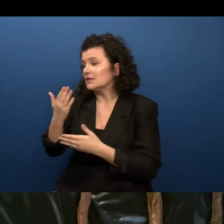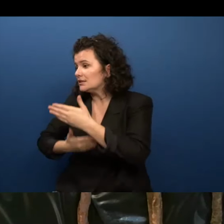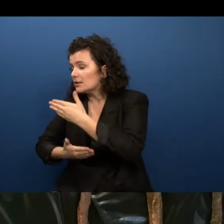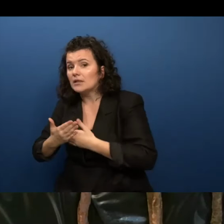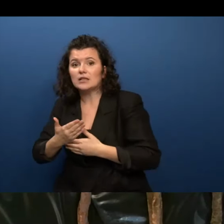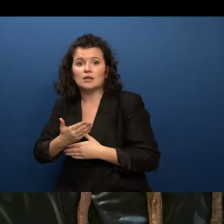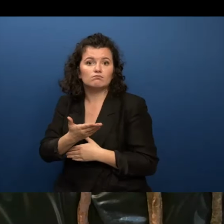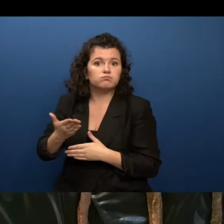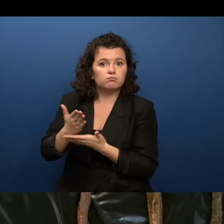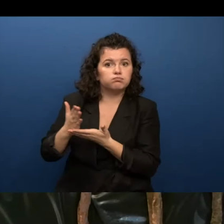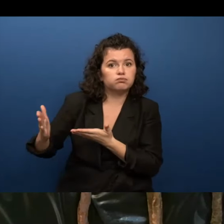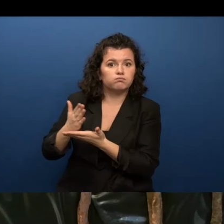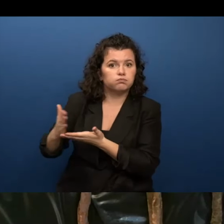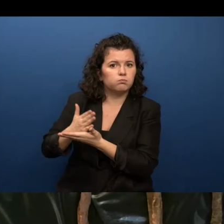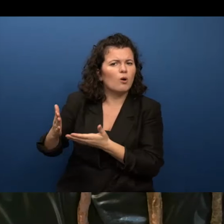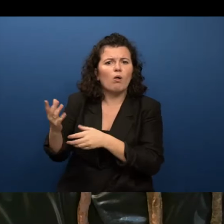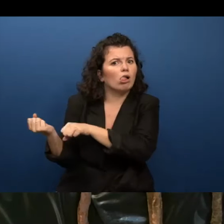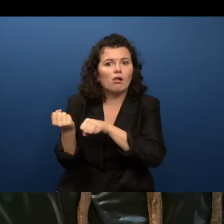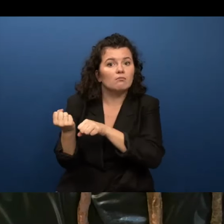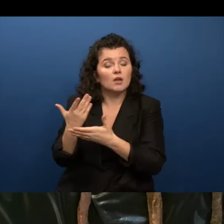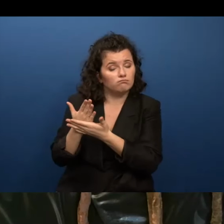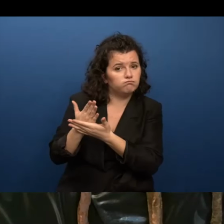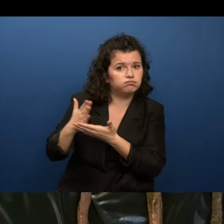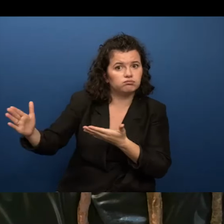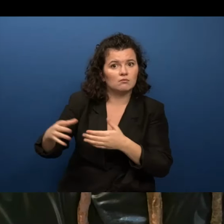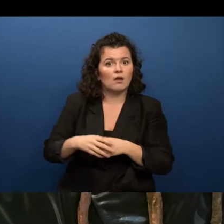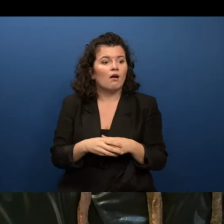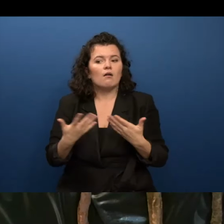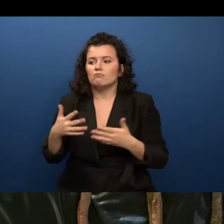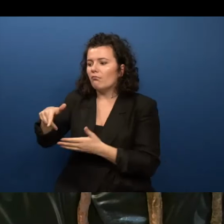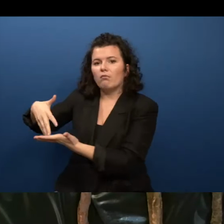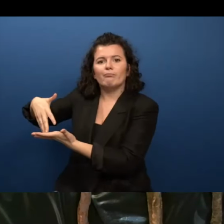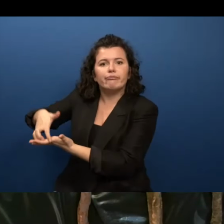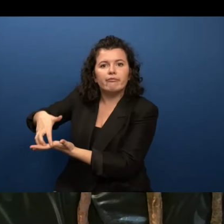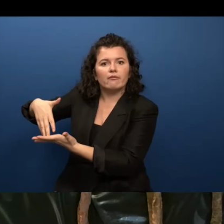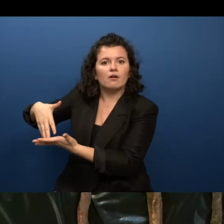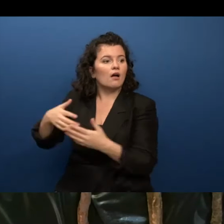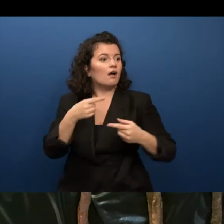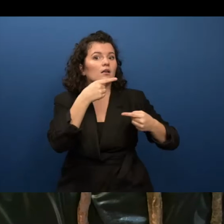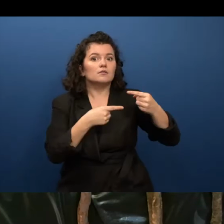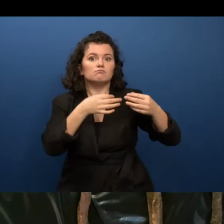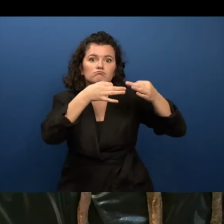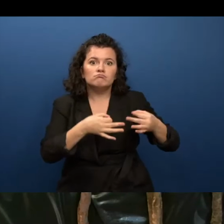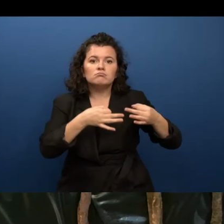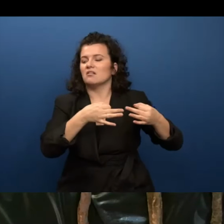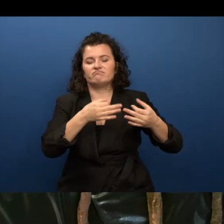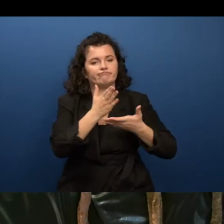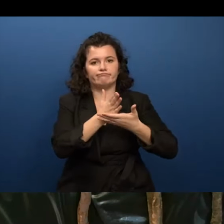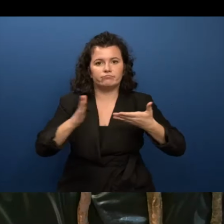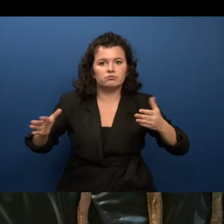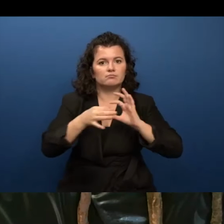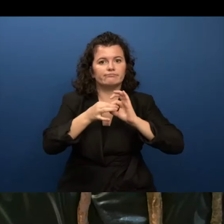behind. Non-involvement of vulnerable group in decision make leave a lot of in terms of